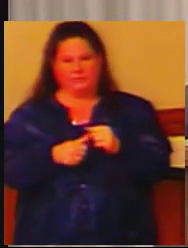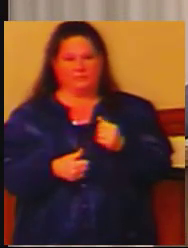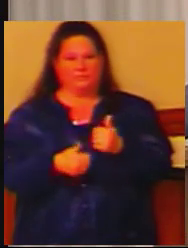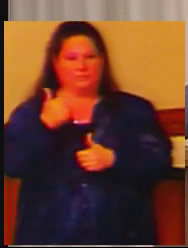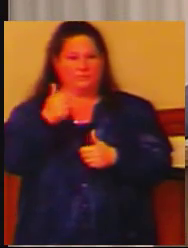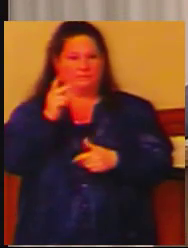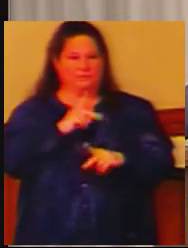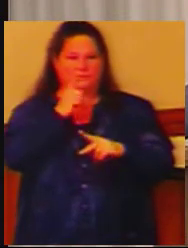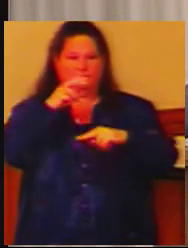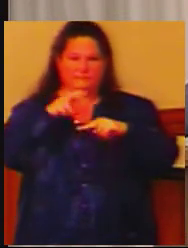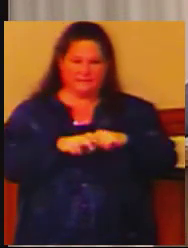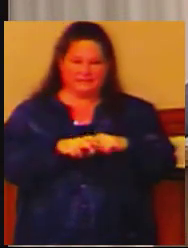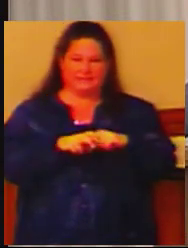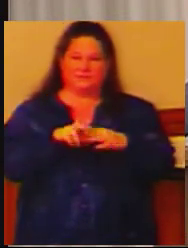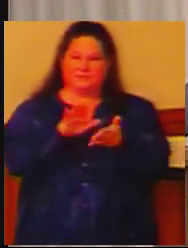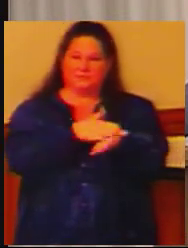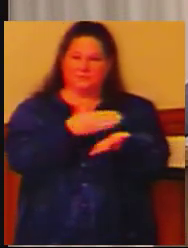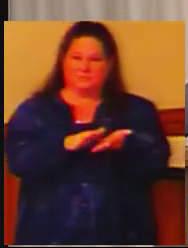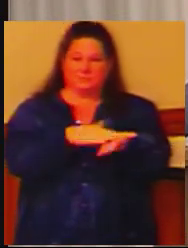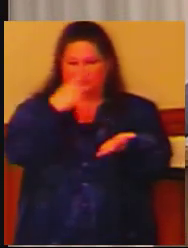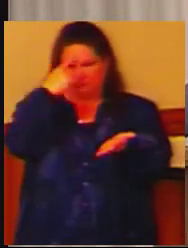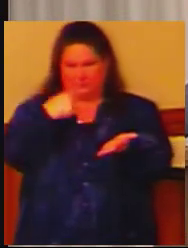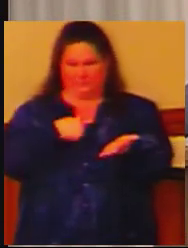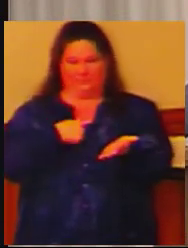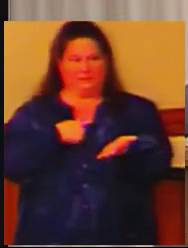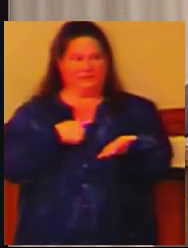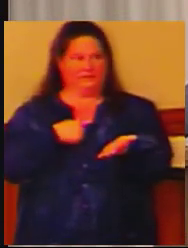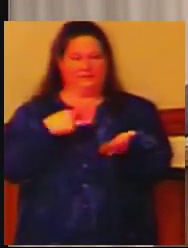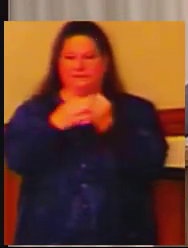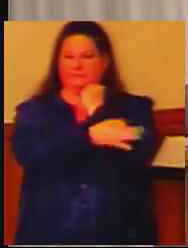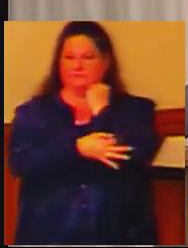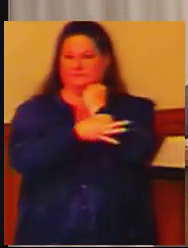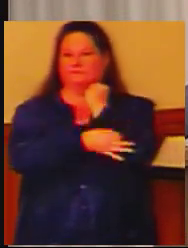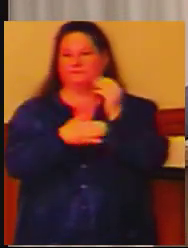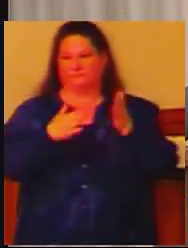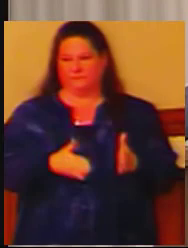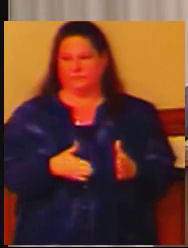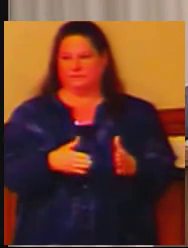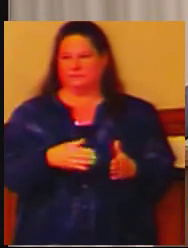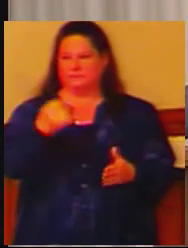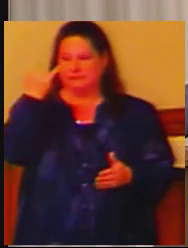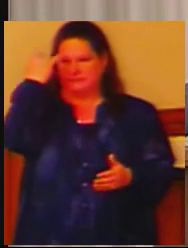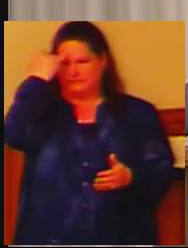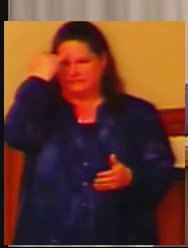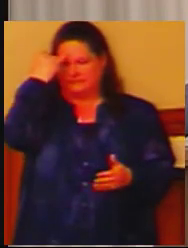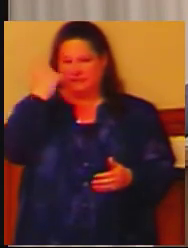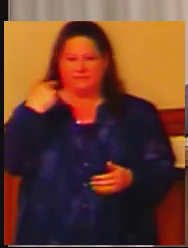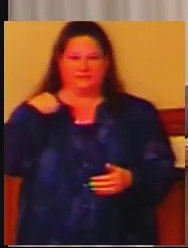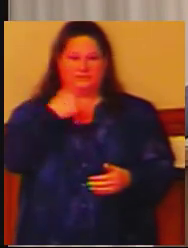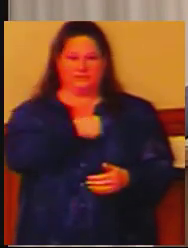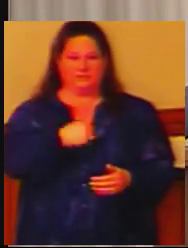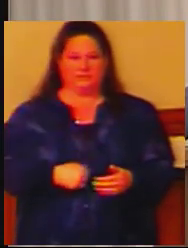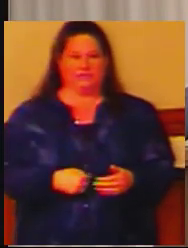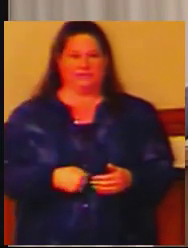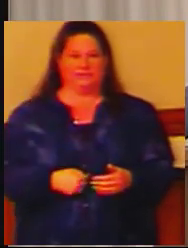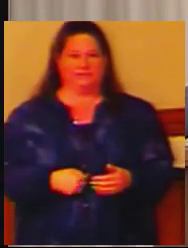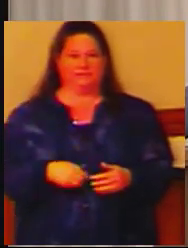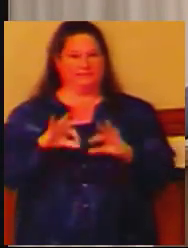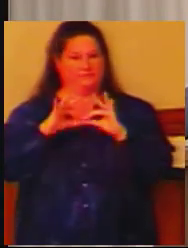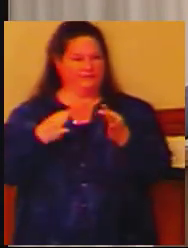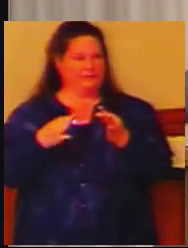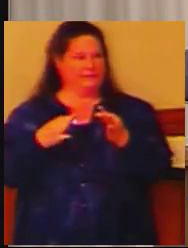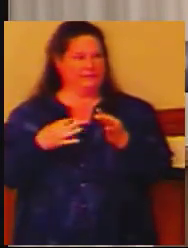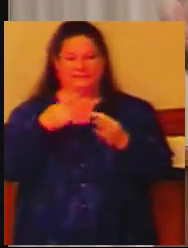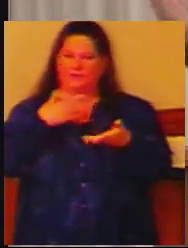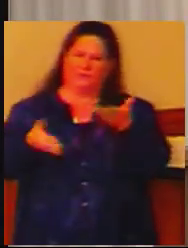sat me down and cooked me food were foreigners. There was an Indian couple and a Chinese. They seem to be like, hey,